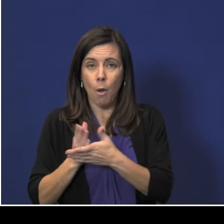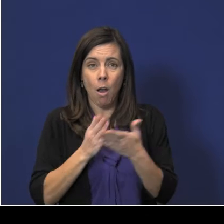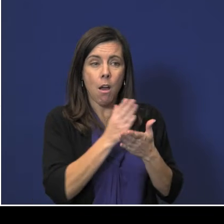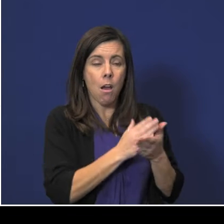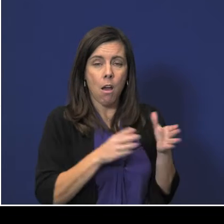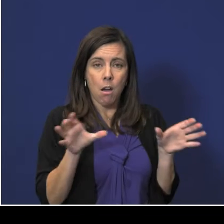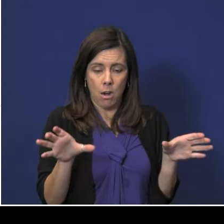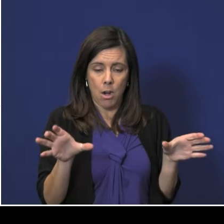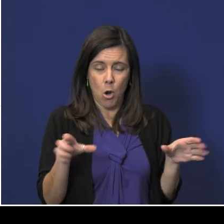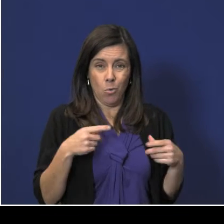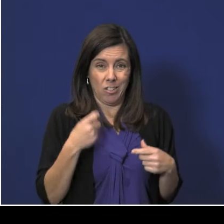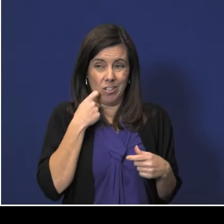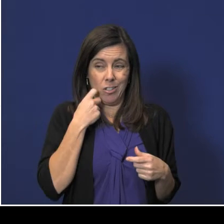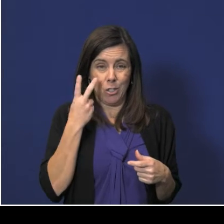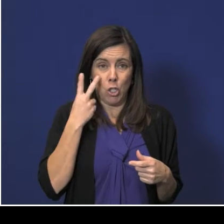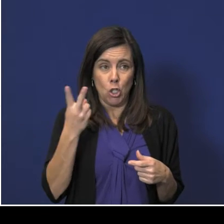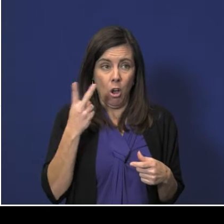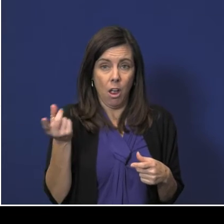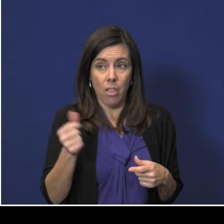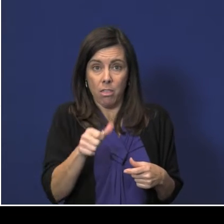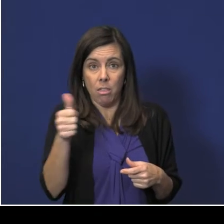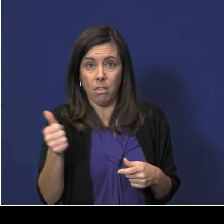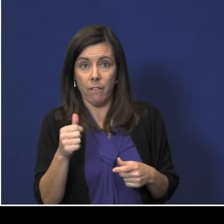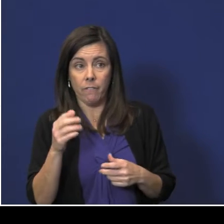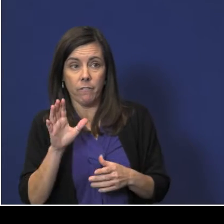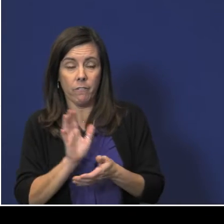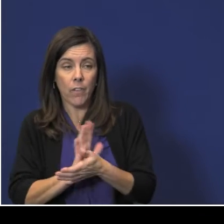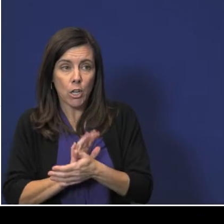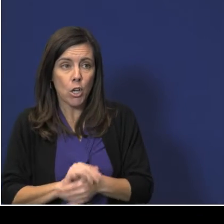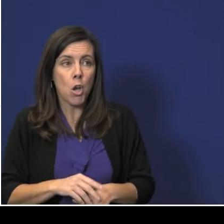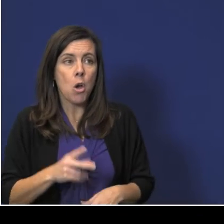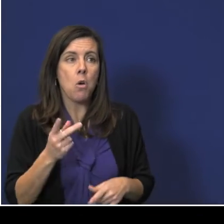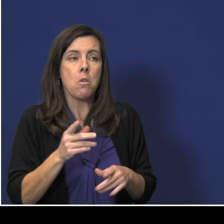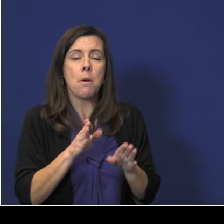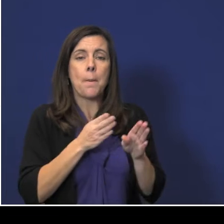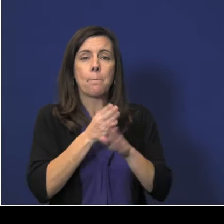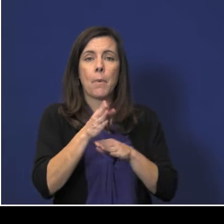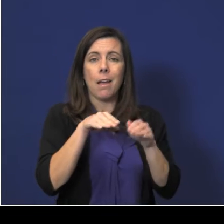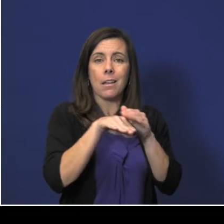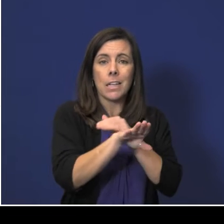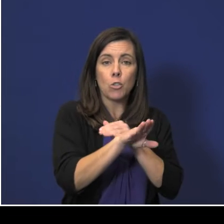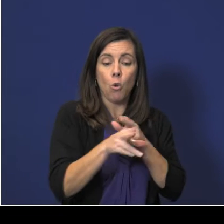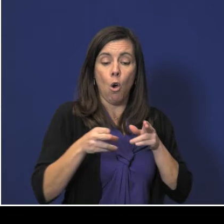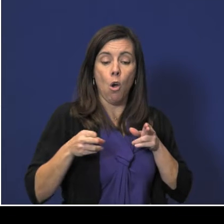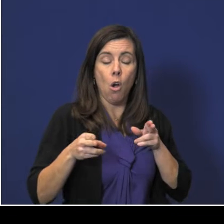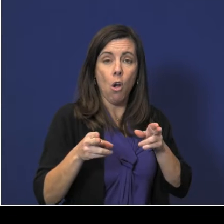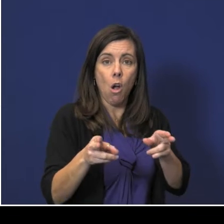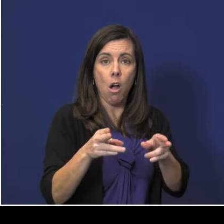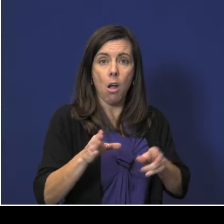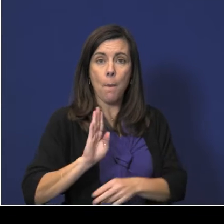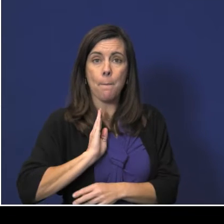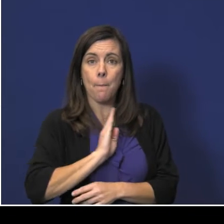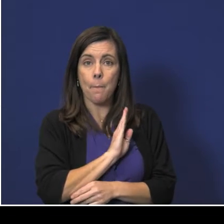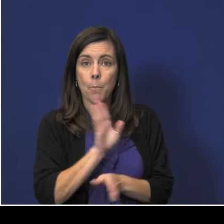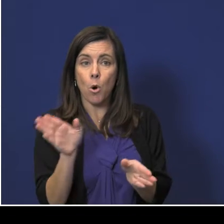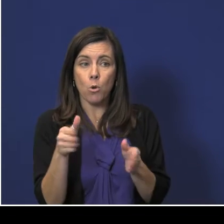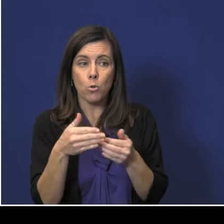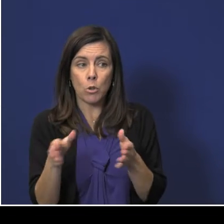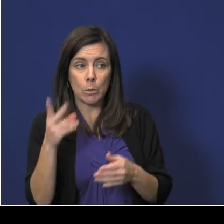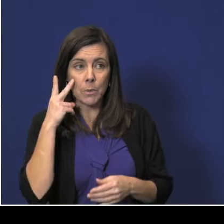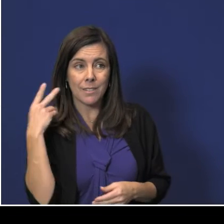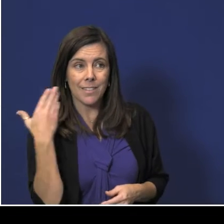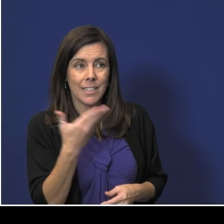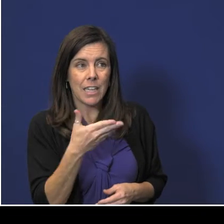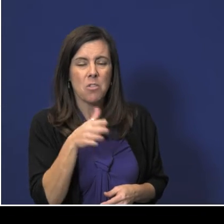very similar to what you saw in the auditorium. So this is a section through the main entrance, the hallway, and then especially the boardroom. So you get to see, again, the boardroom is